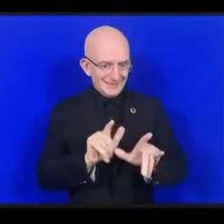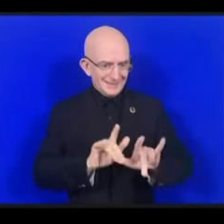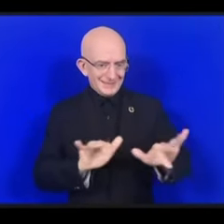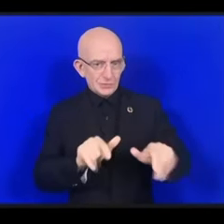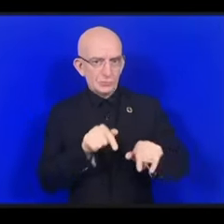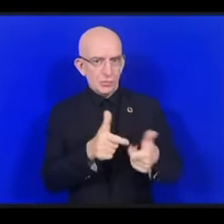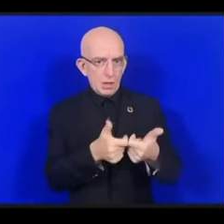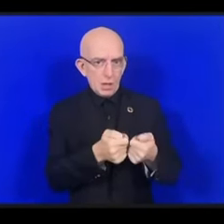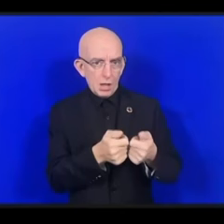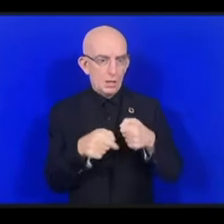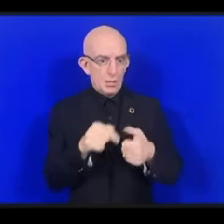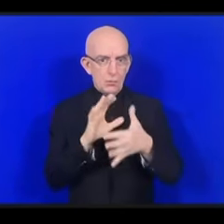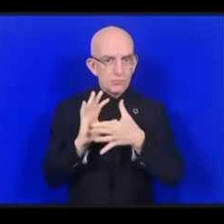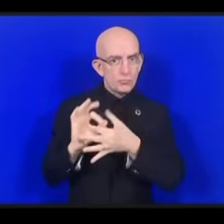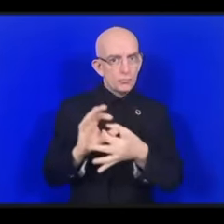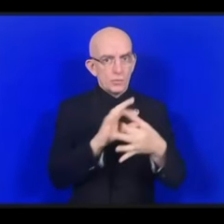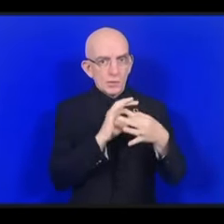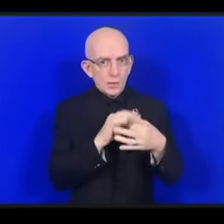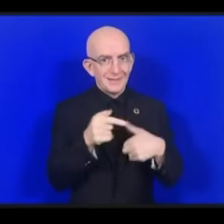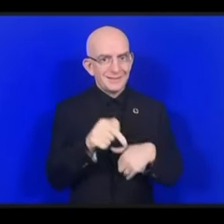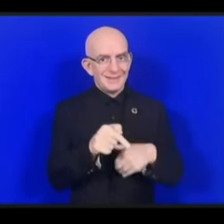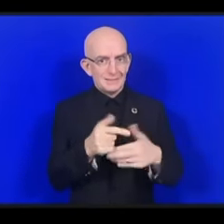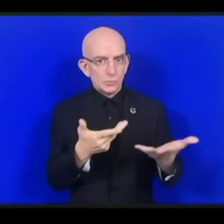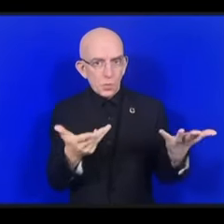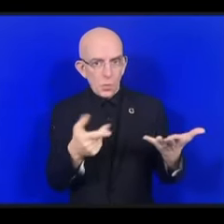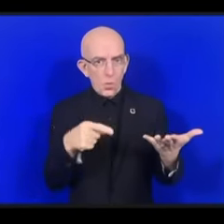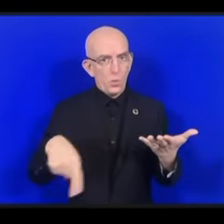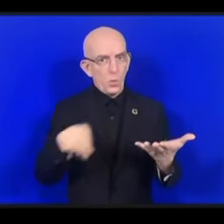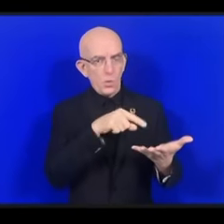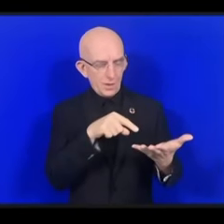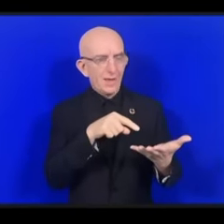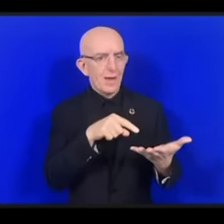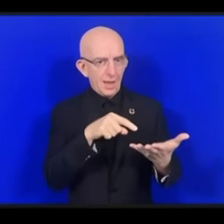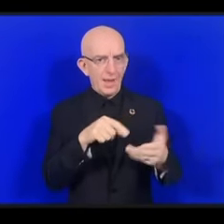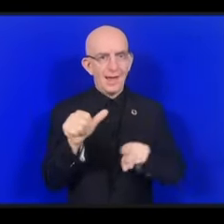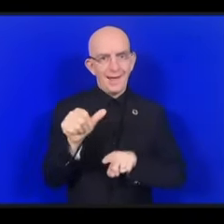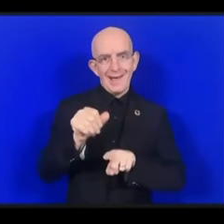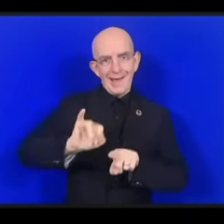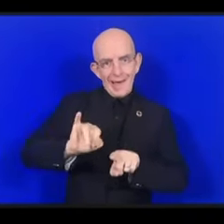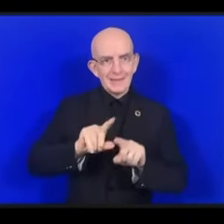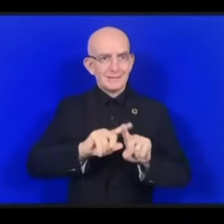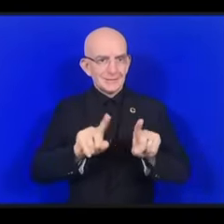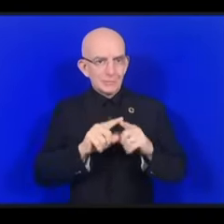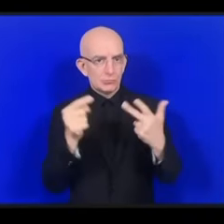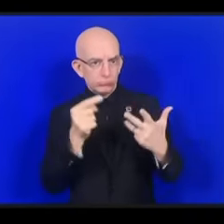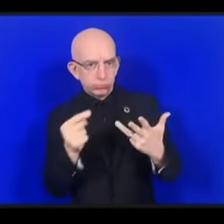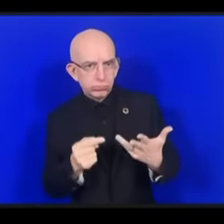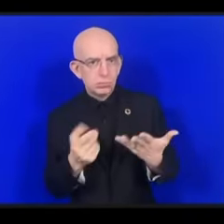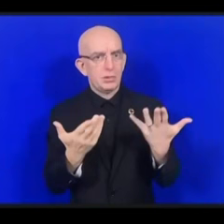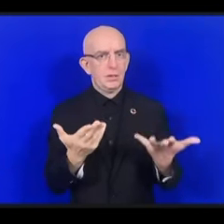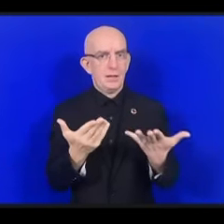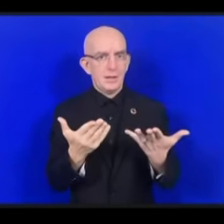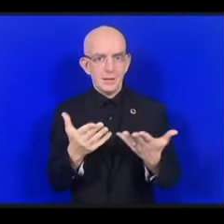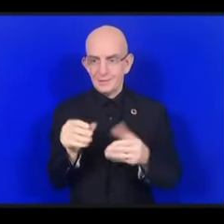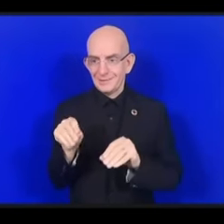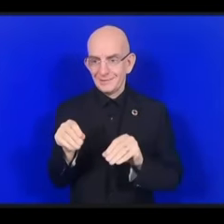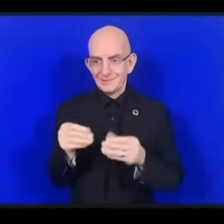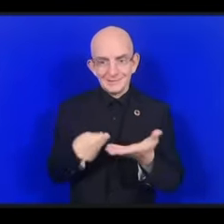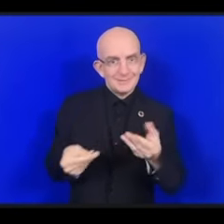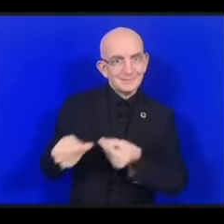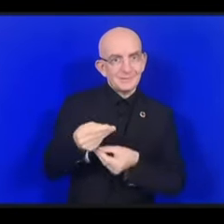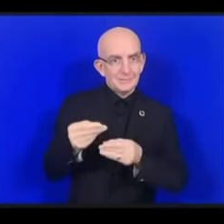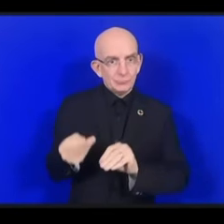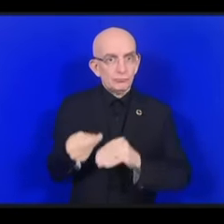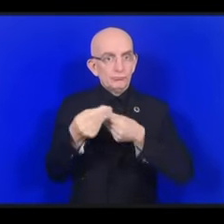and a human rights perspective to new technologies, contributing to the implementation of the 2030 Agenda